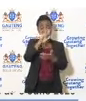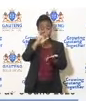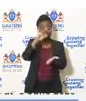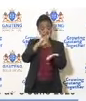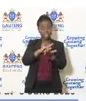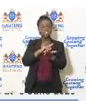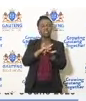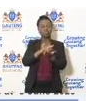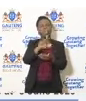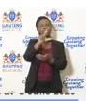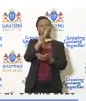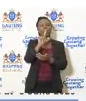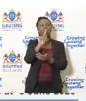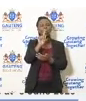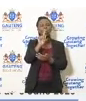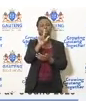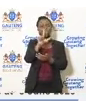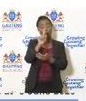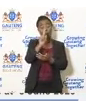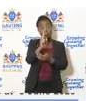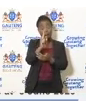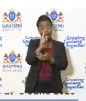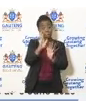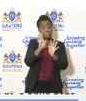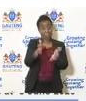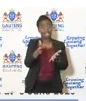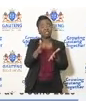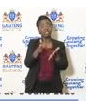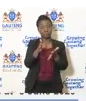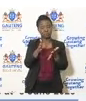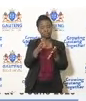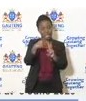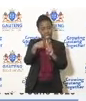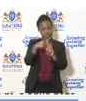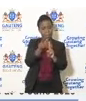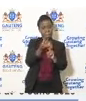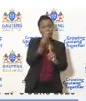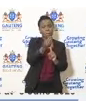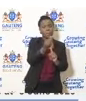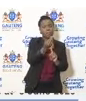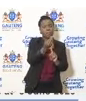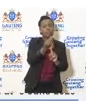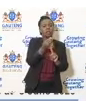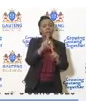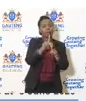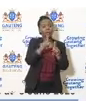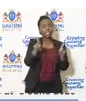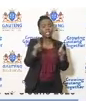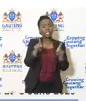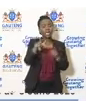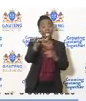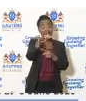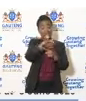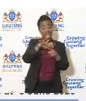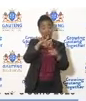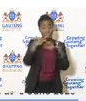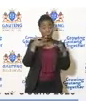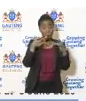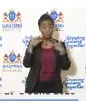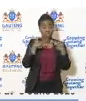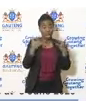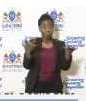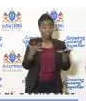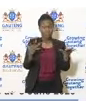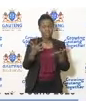71 cases, active cases there. But the big area of concern is really